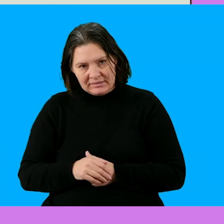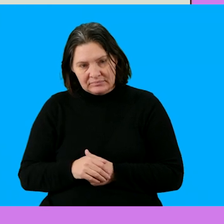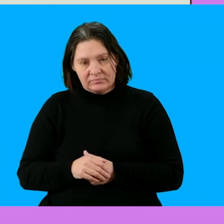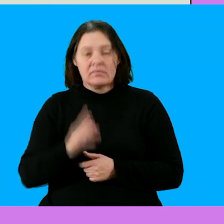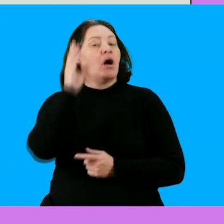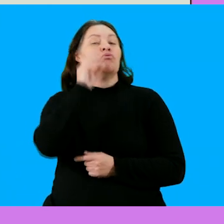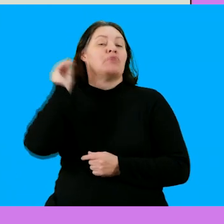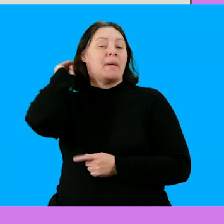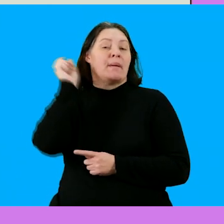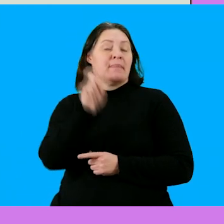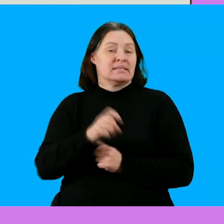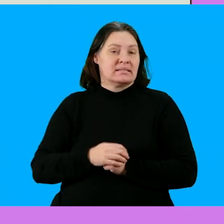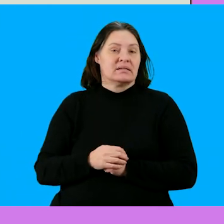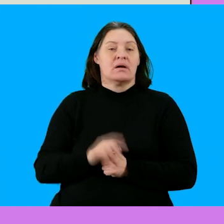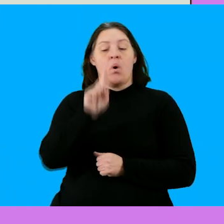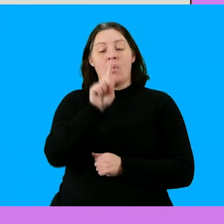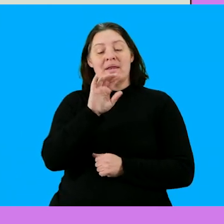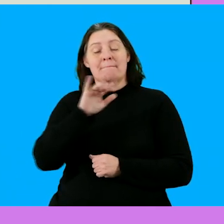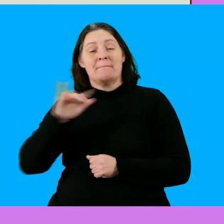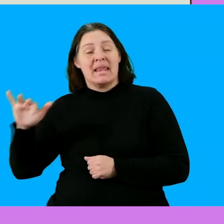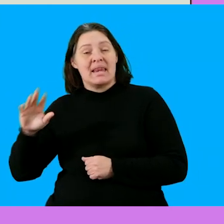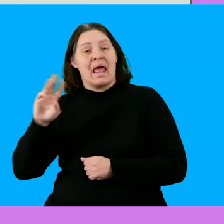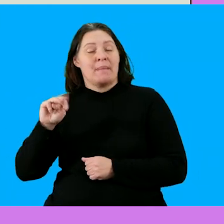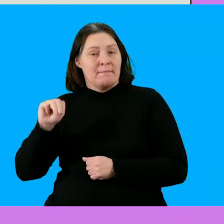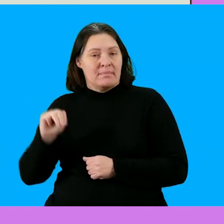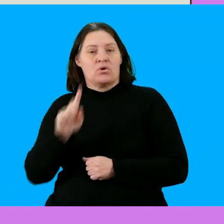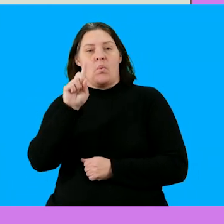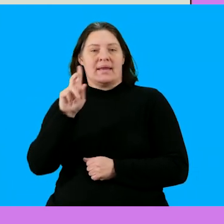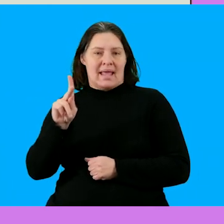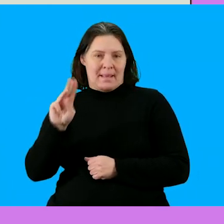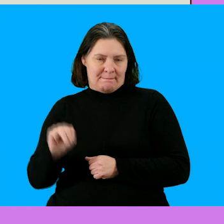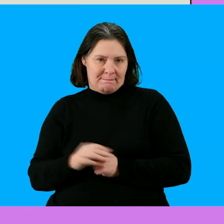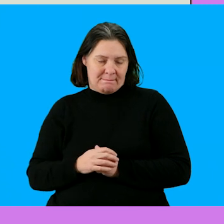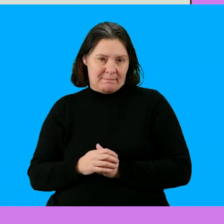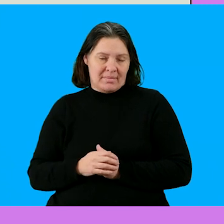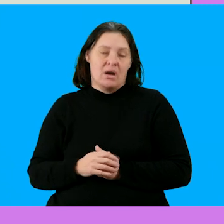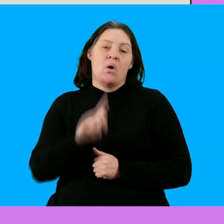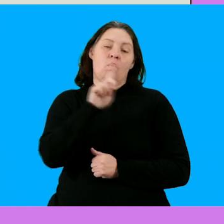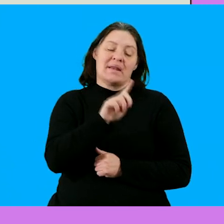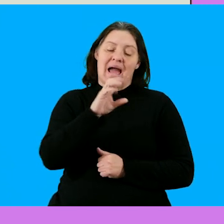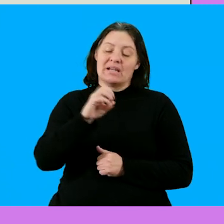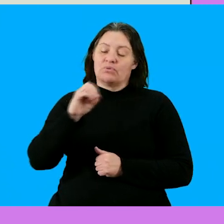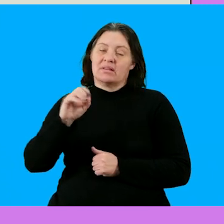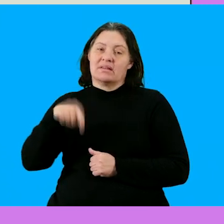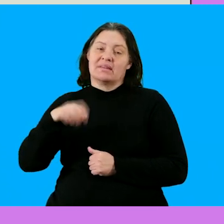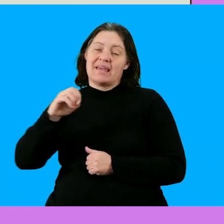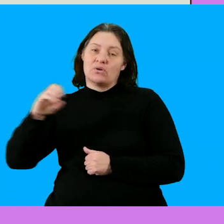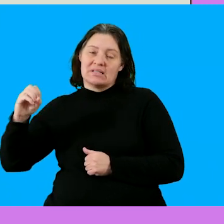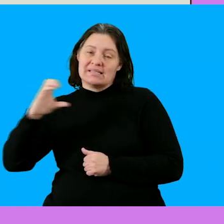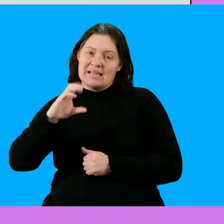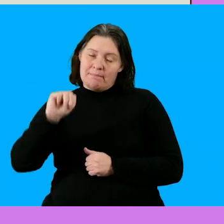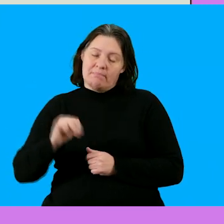centimeters. What I would like you to remember, 1 million millimeters equals 1 kilometer, and then